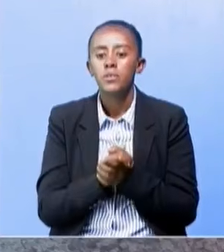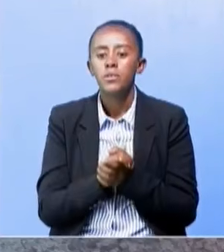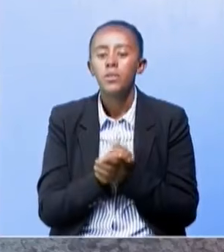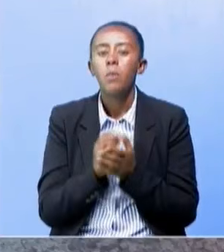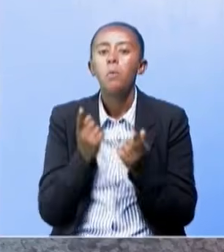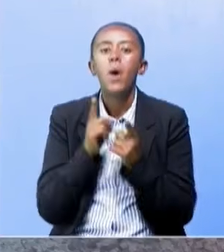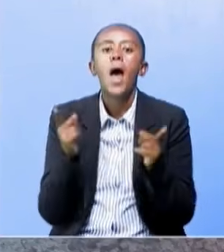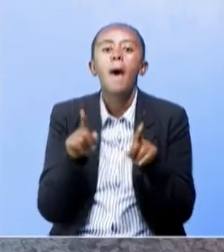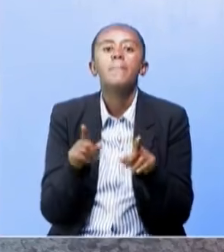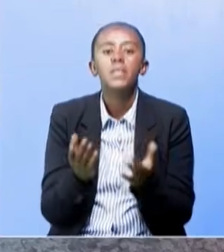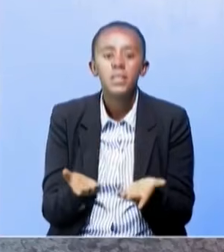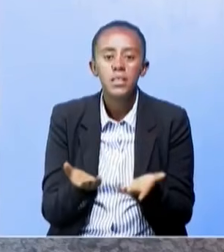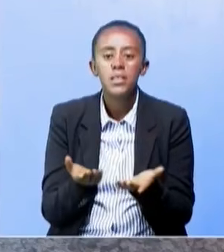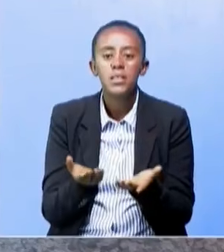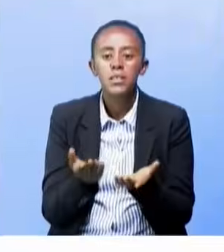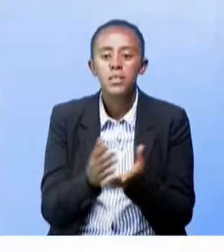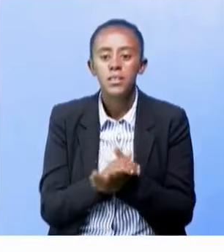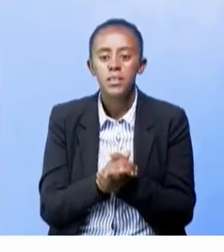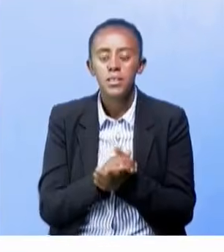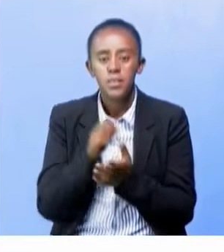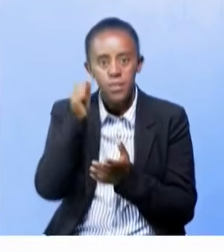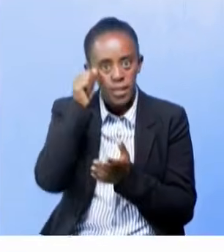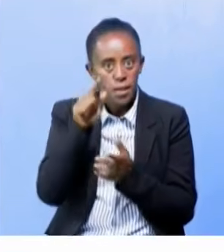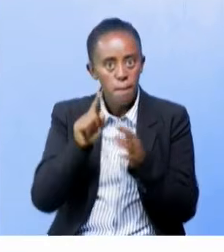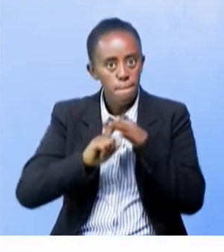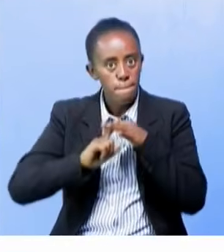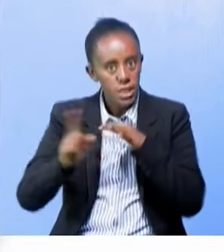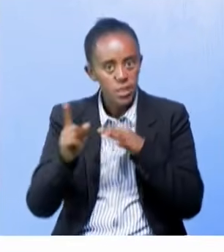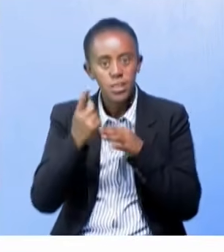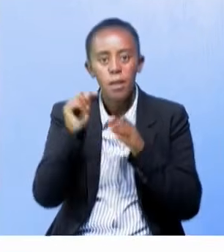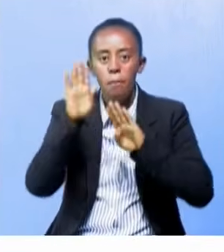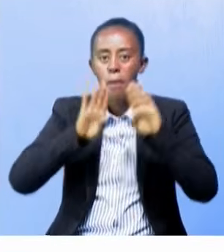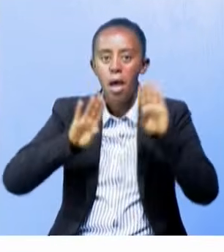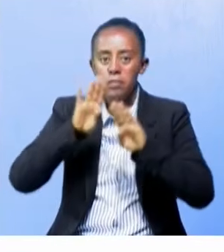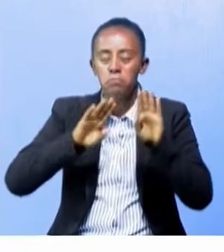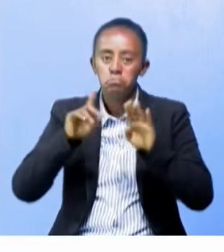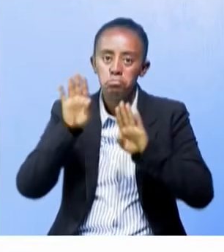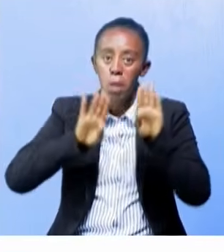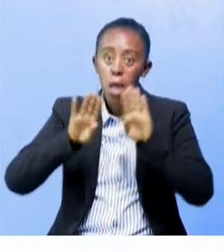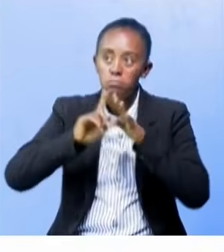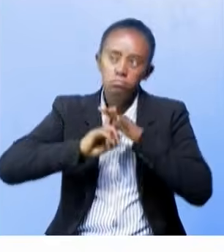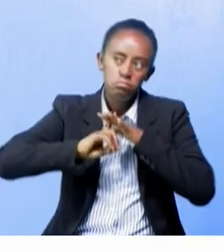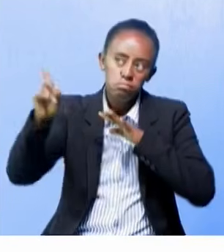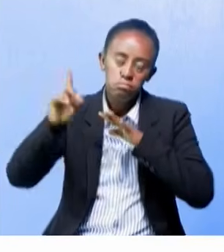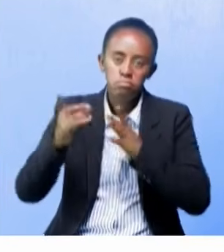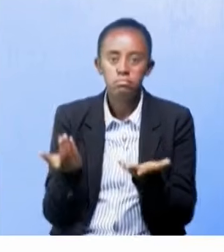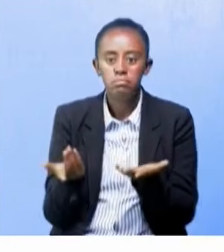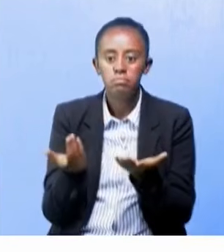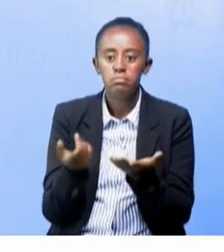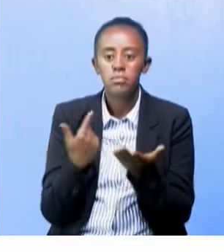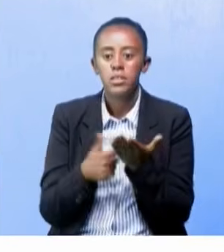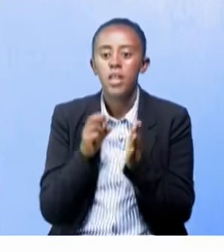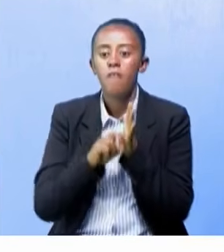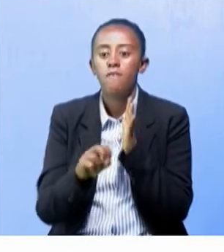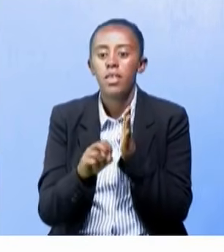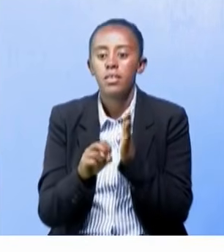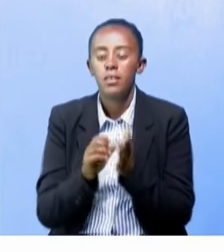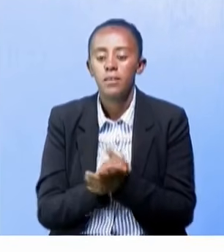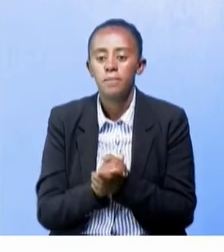then? Then, he missed the bus. So this one is the effect.